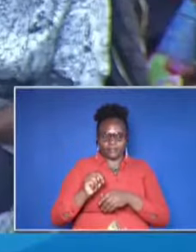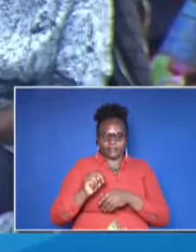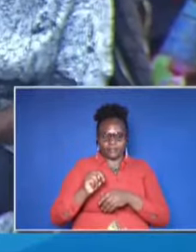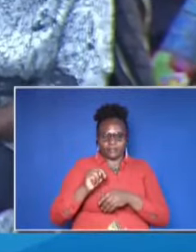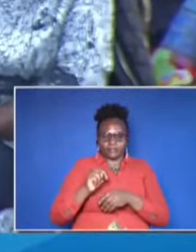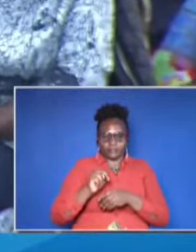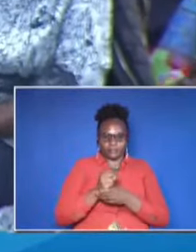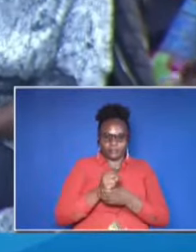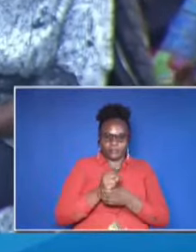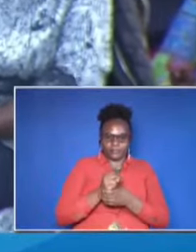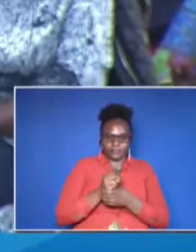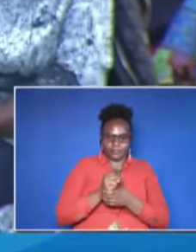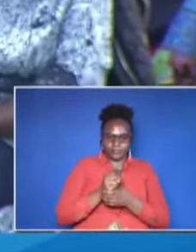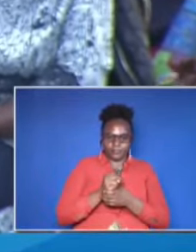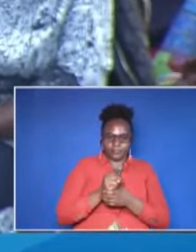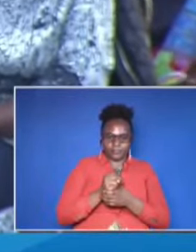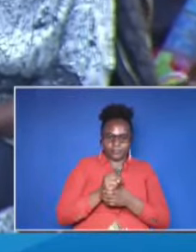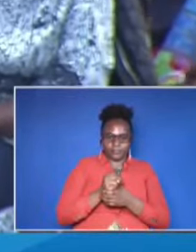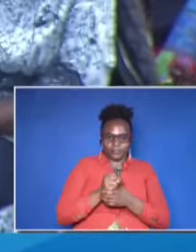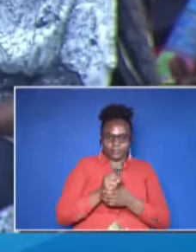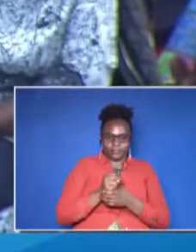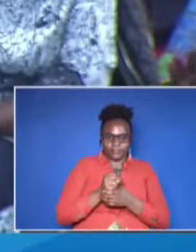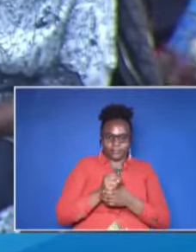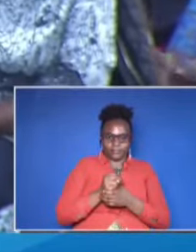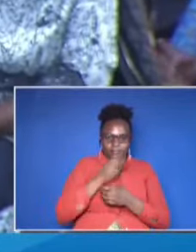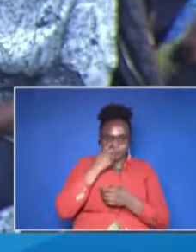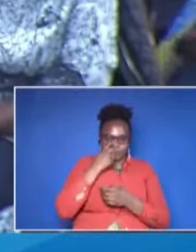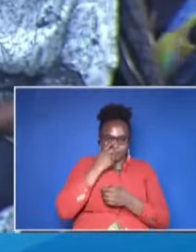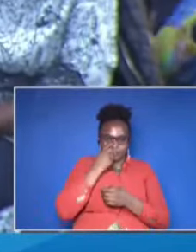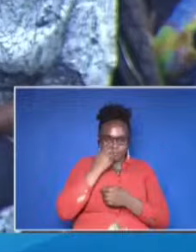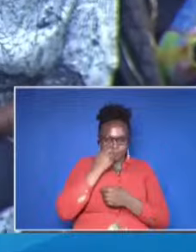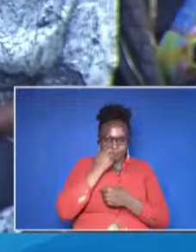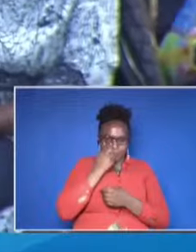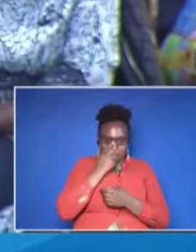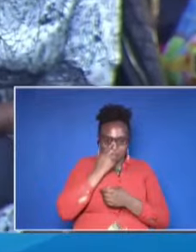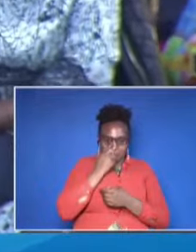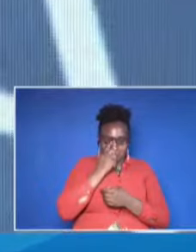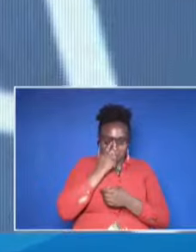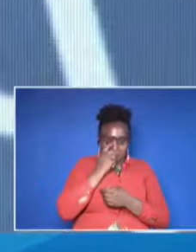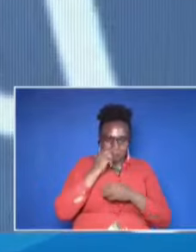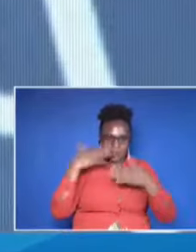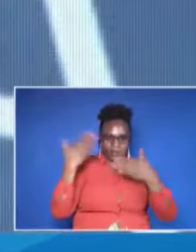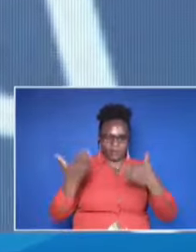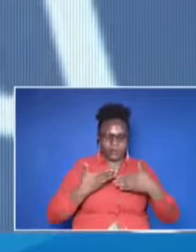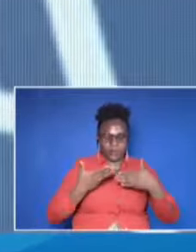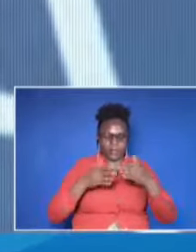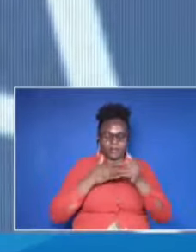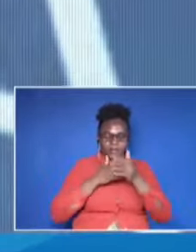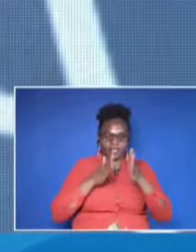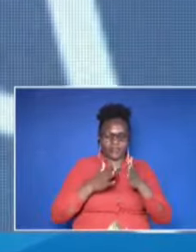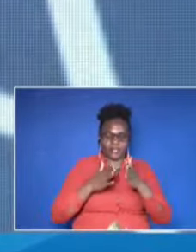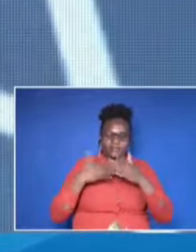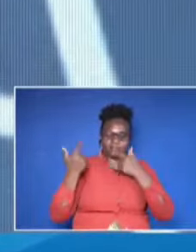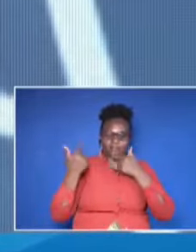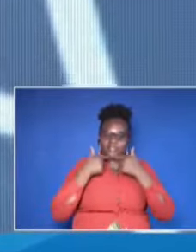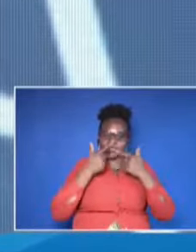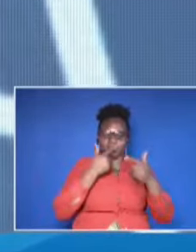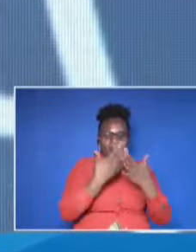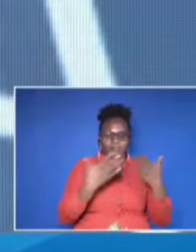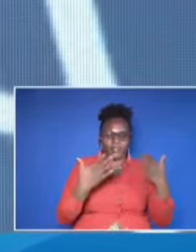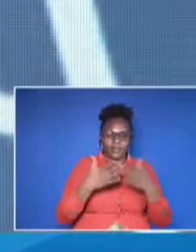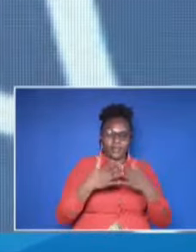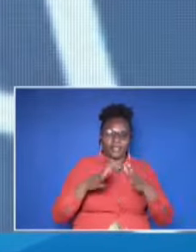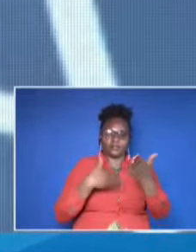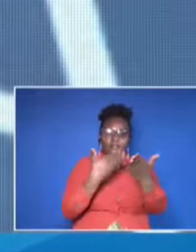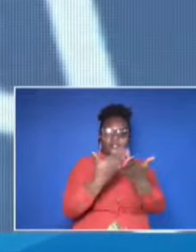Harrison to come also and in welcome the leaders who will say something here and also it's going to give the